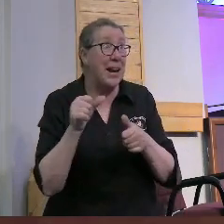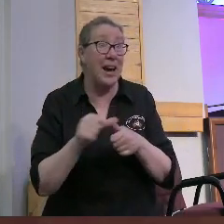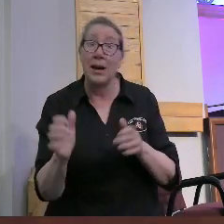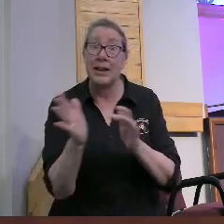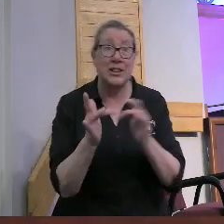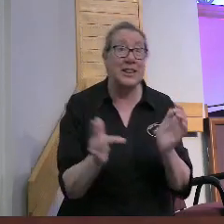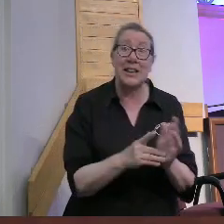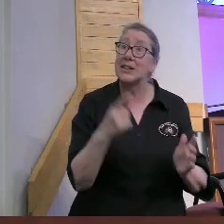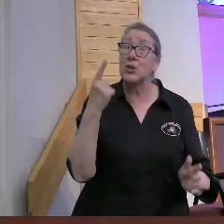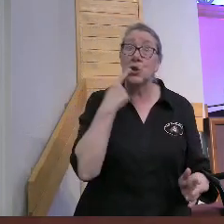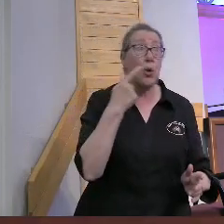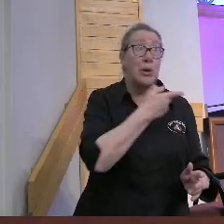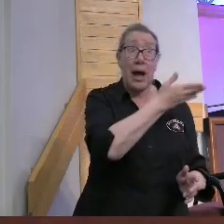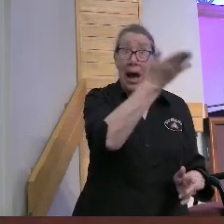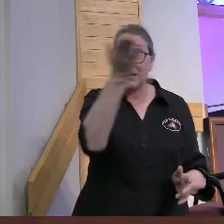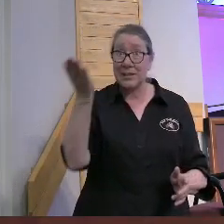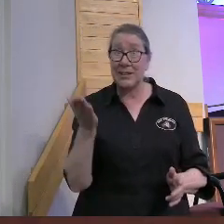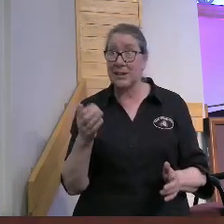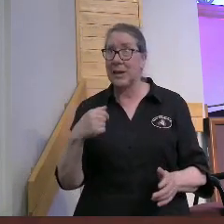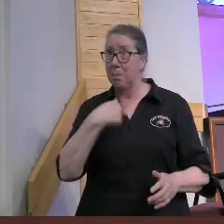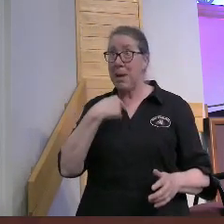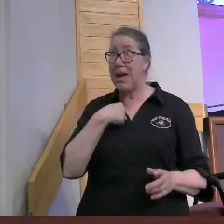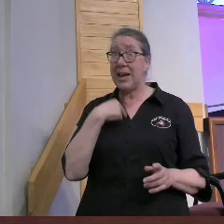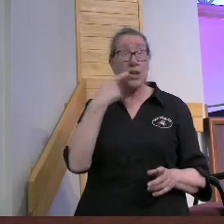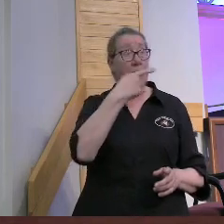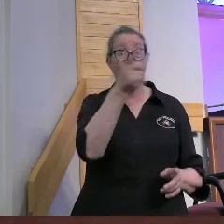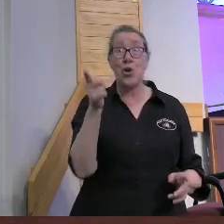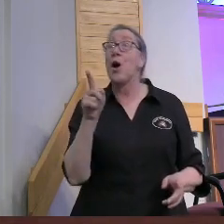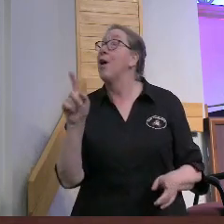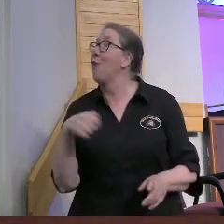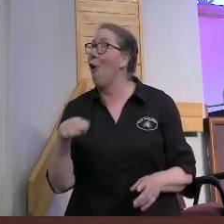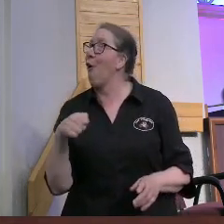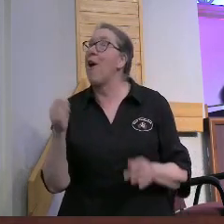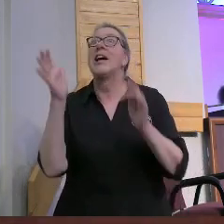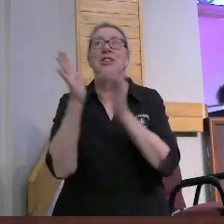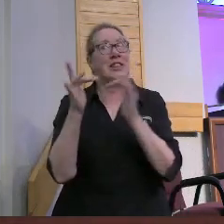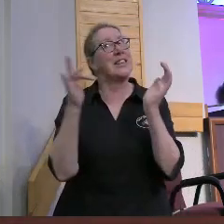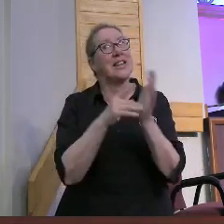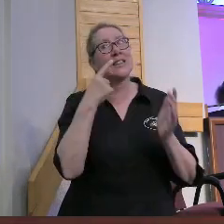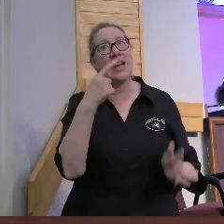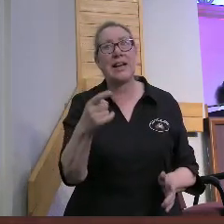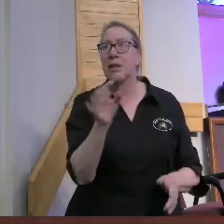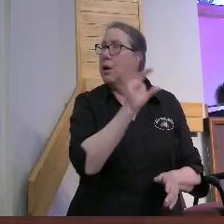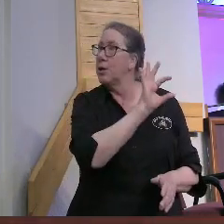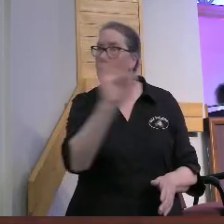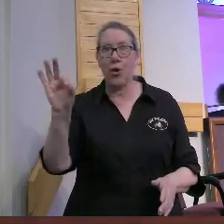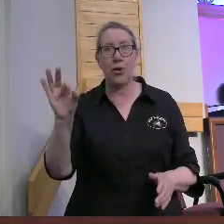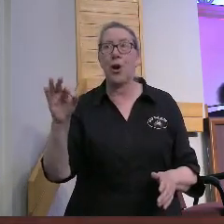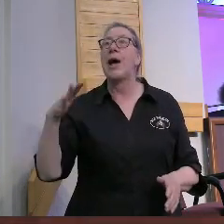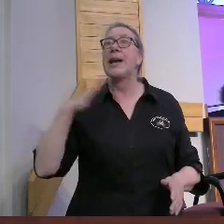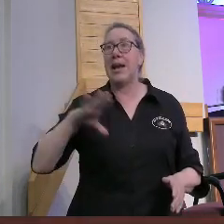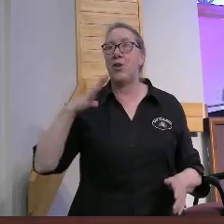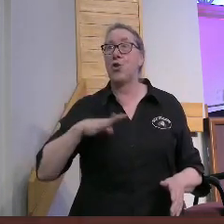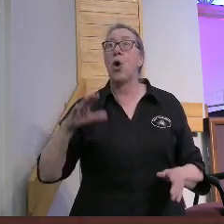told us, not me, not my words, Jesus told us, you don't have to worry. And so I pray